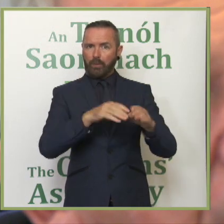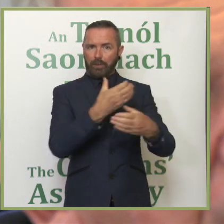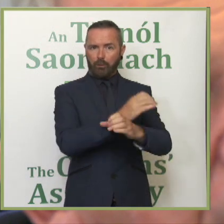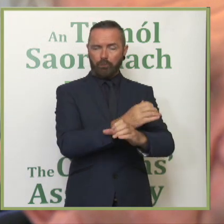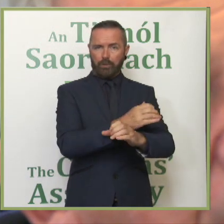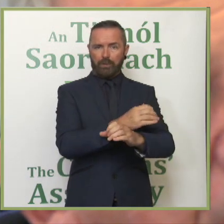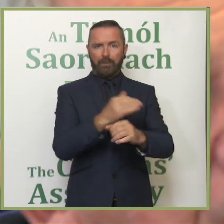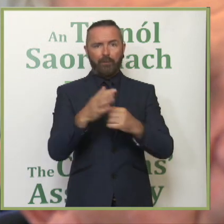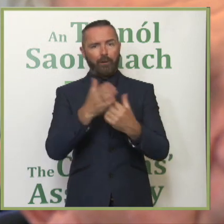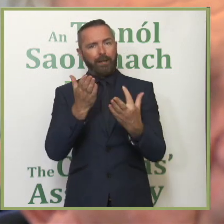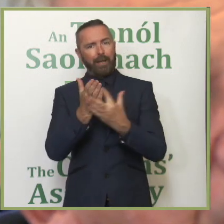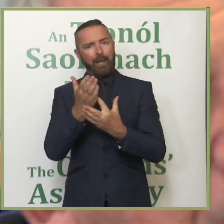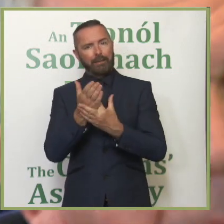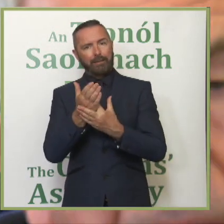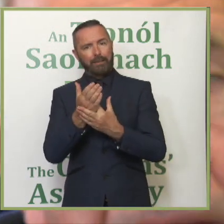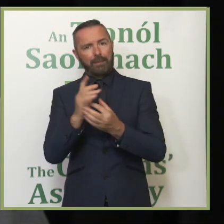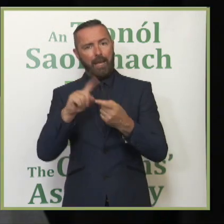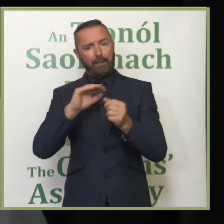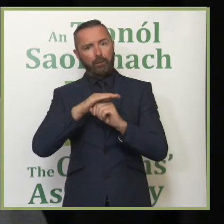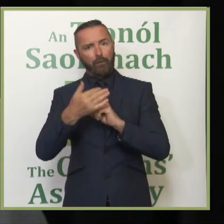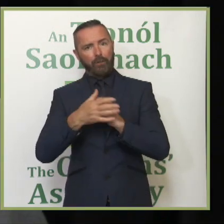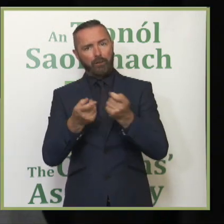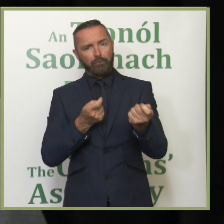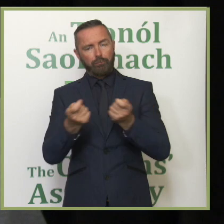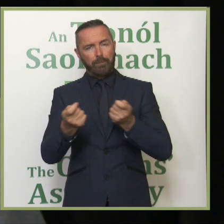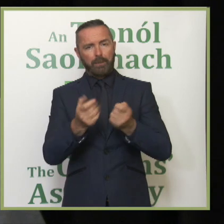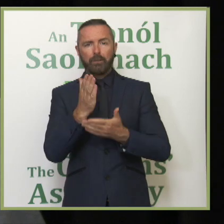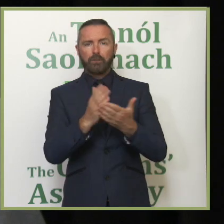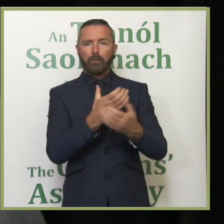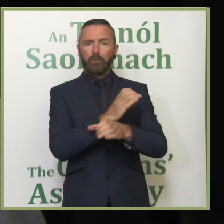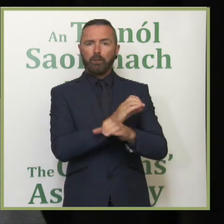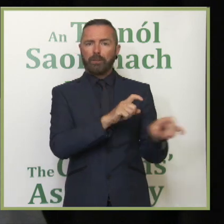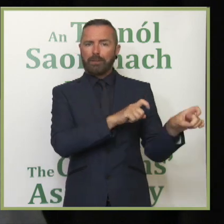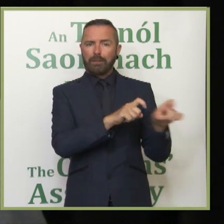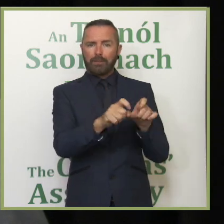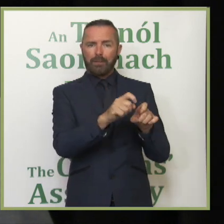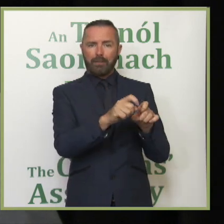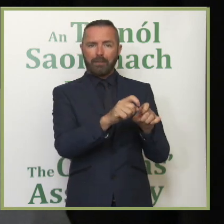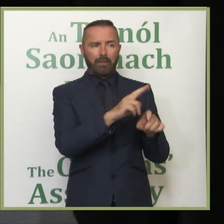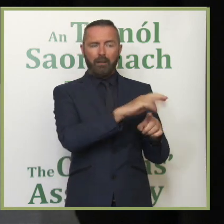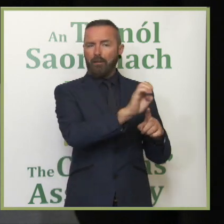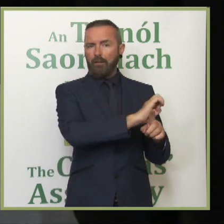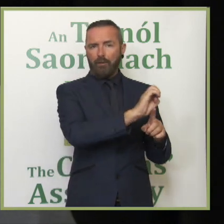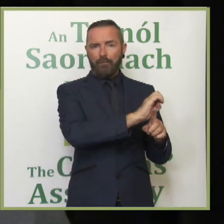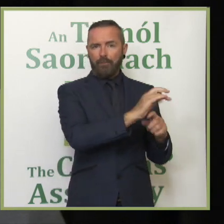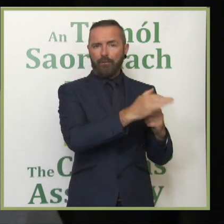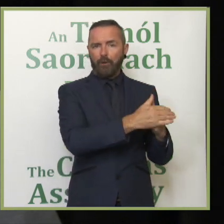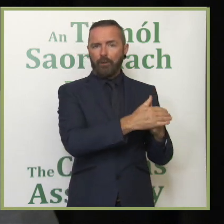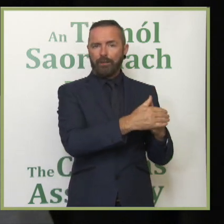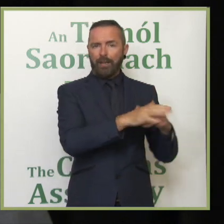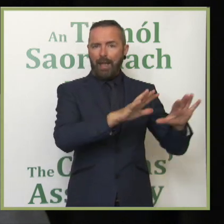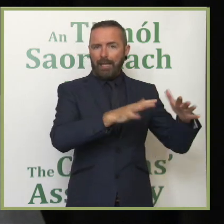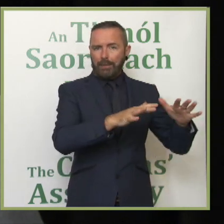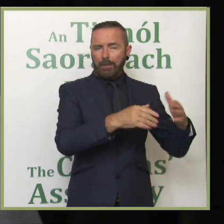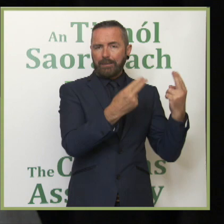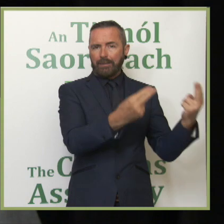countries in terms of the access and coverage of treatment. And in some countries, it's still inadequate in relation to estimated needs. And